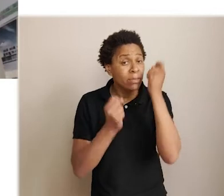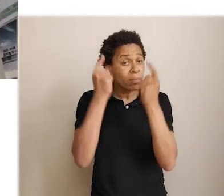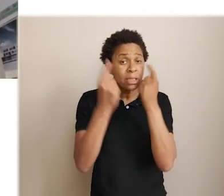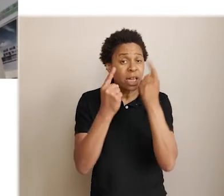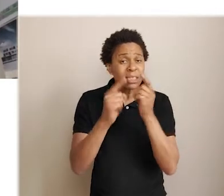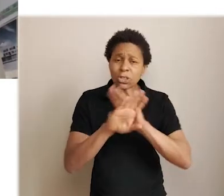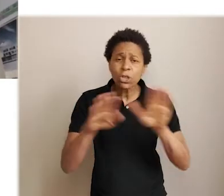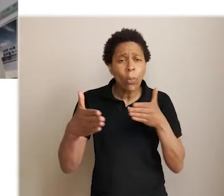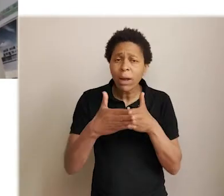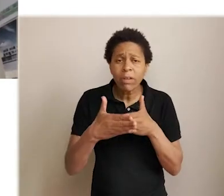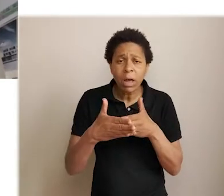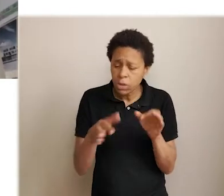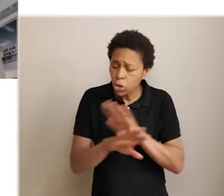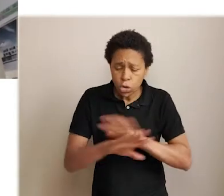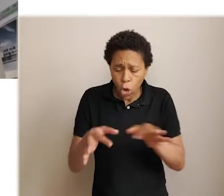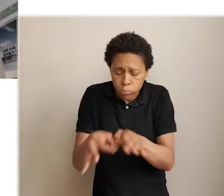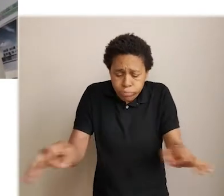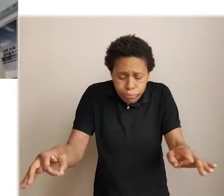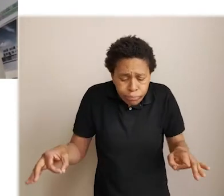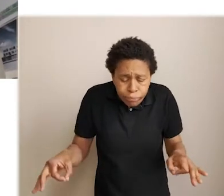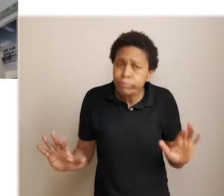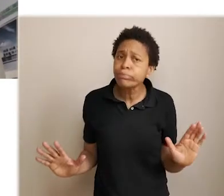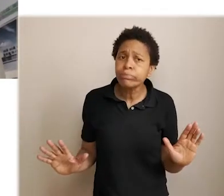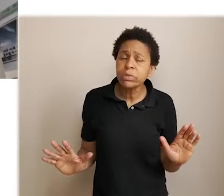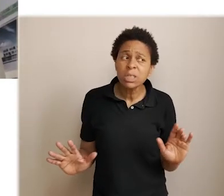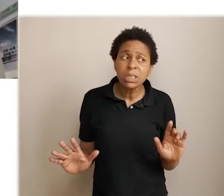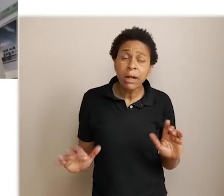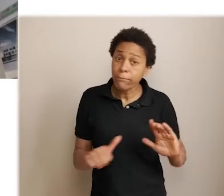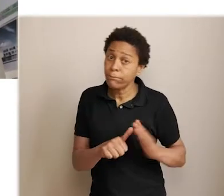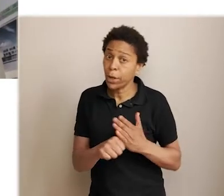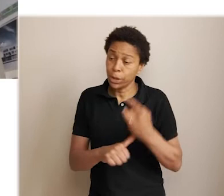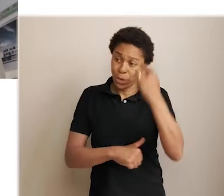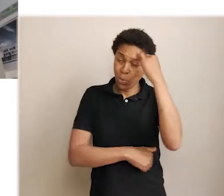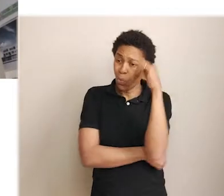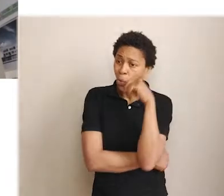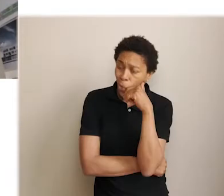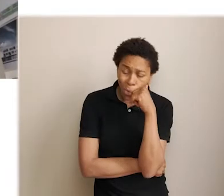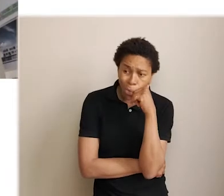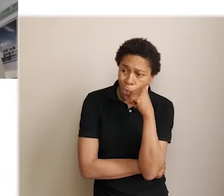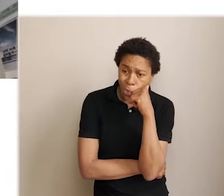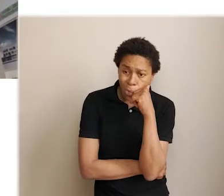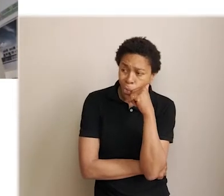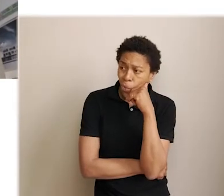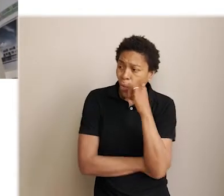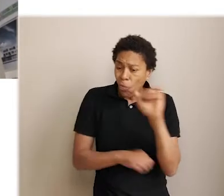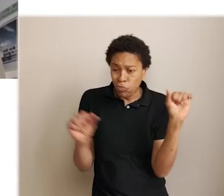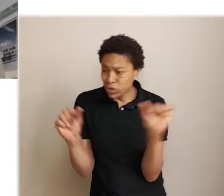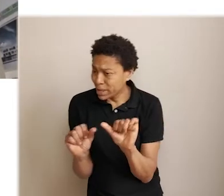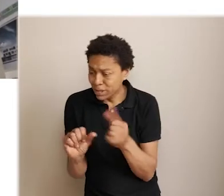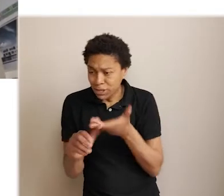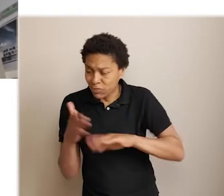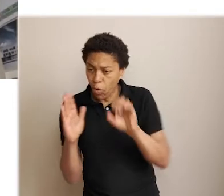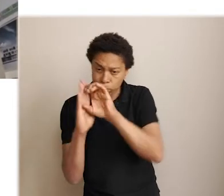bounds, because what seemed like at first to me unnecessary restrictions and limitations and all